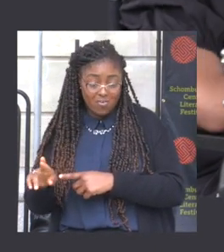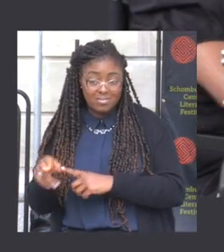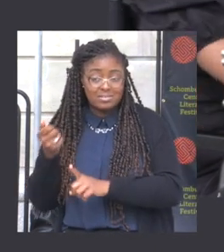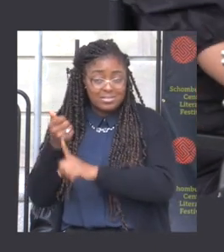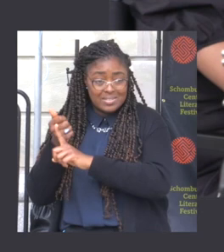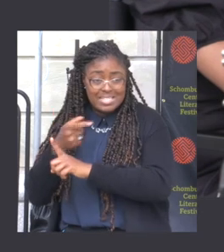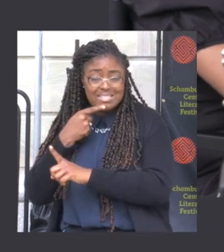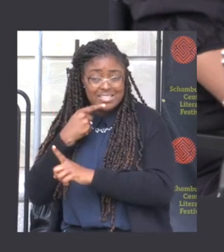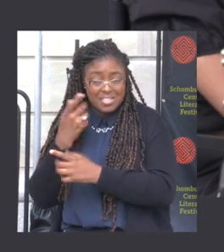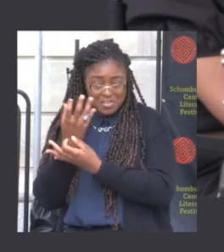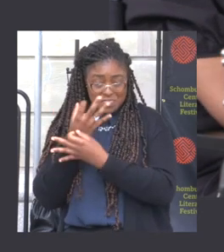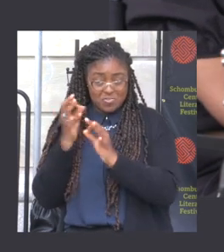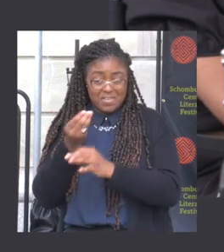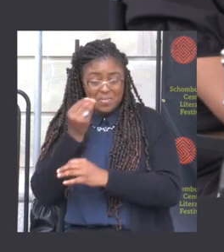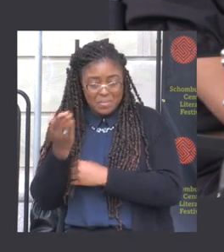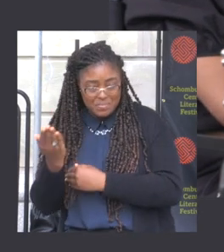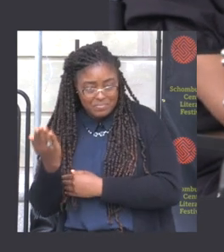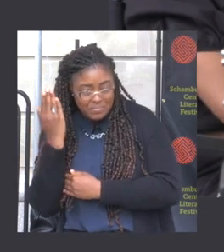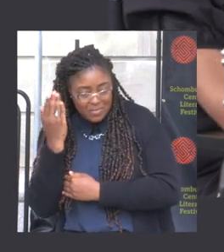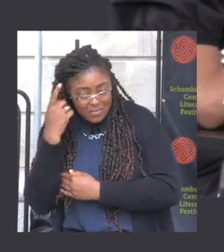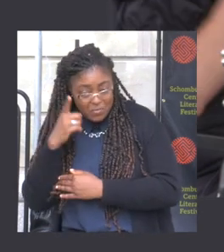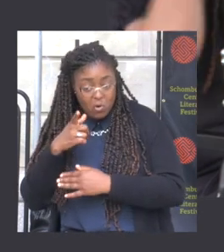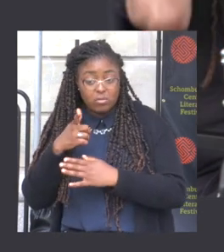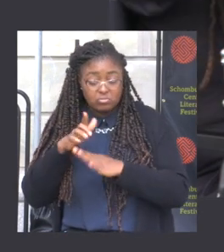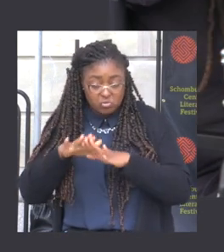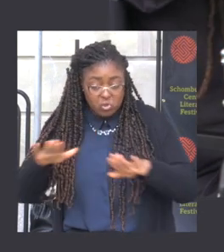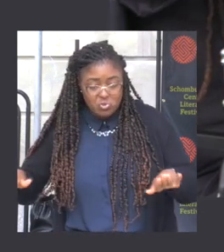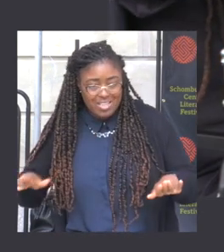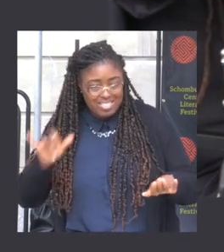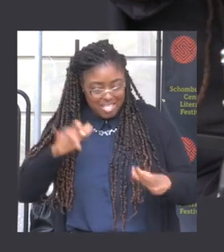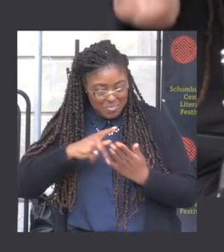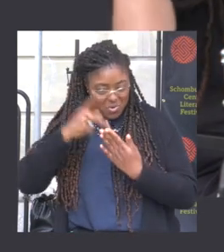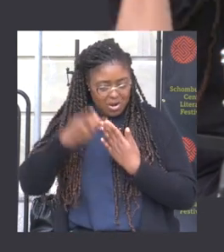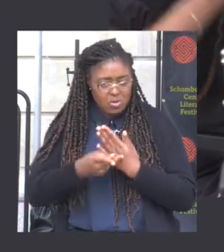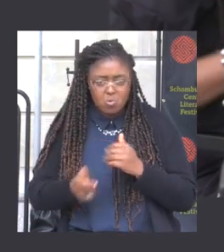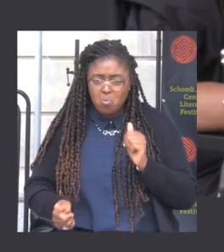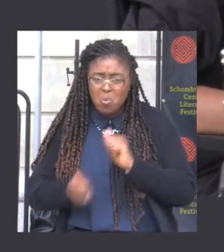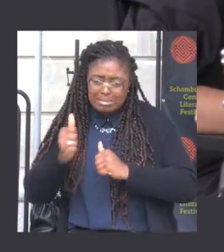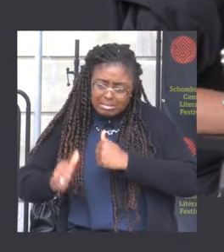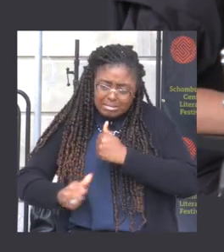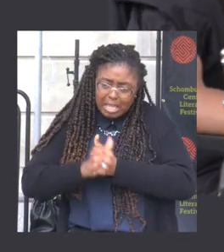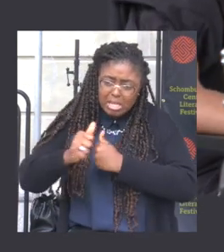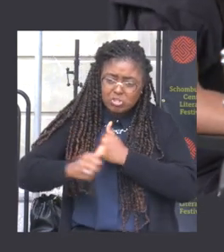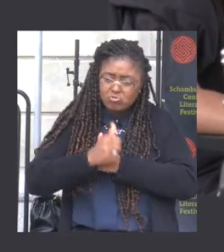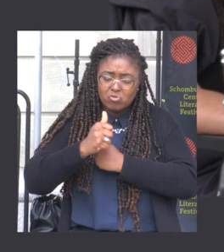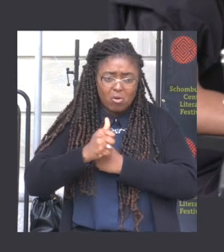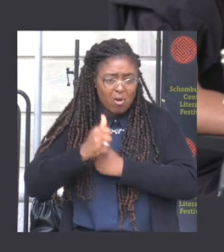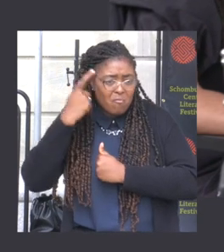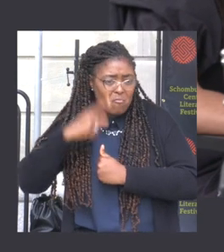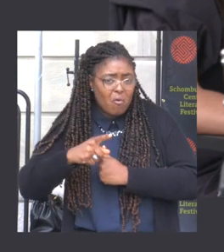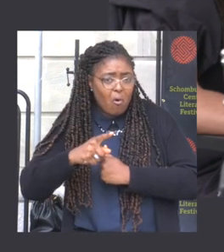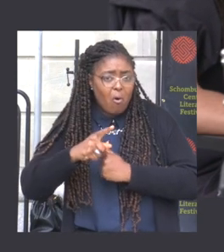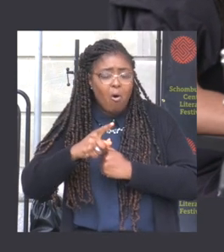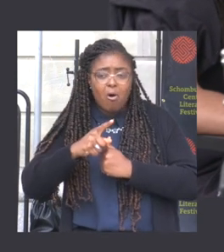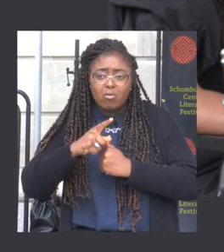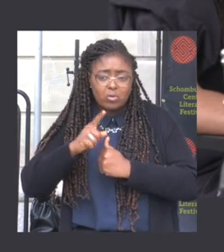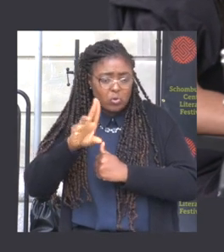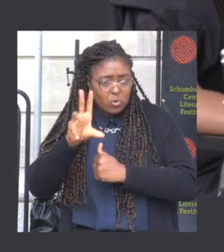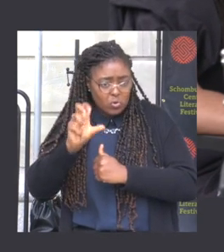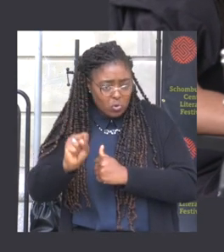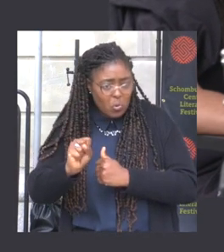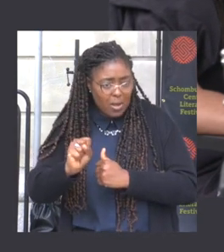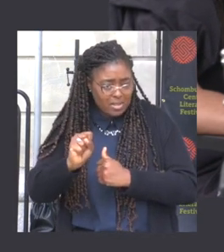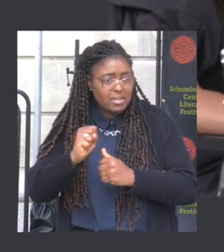program was the most dangerous threat to the internal security of the United States. When Chairman Fred Hampton in